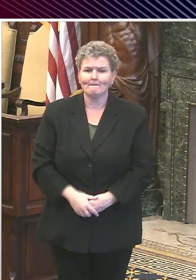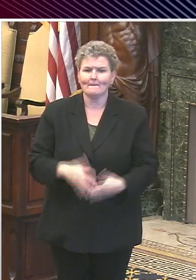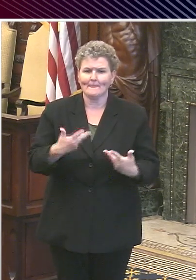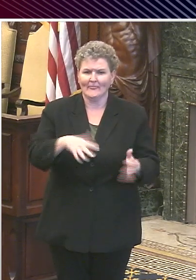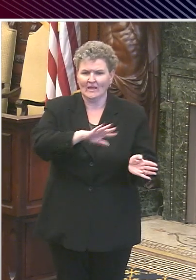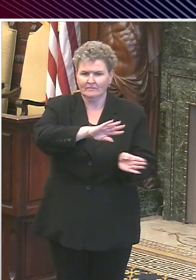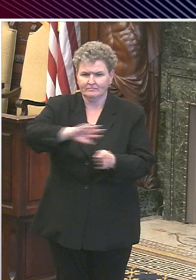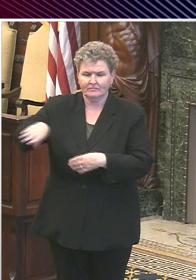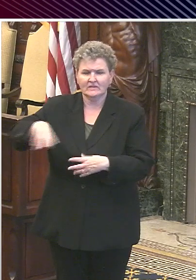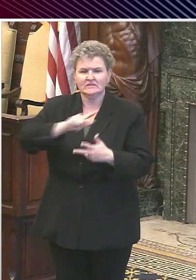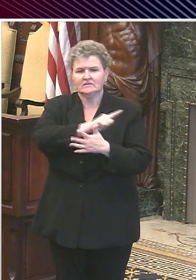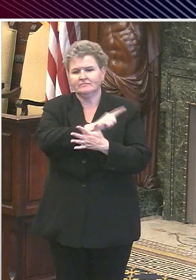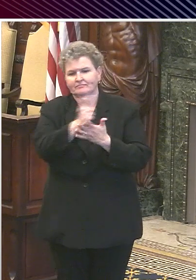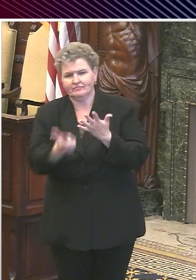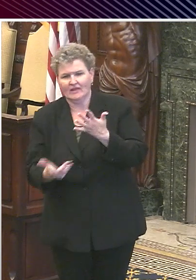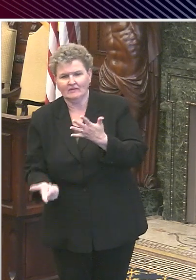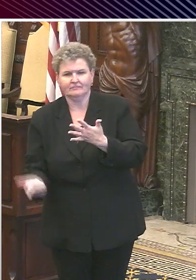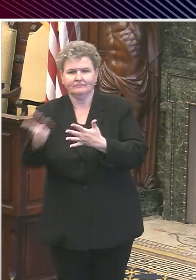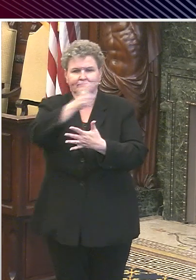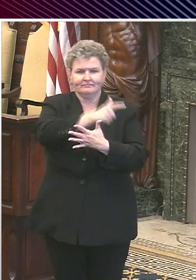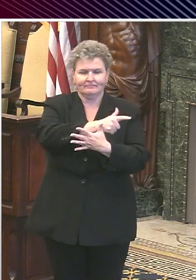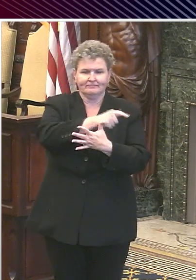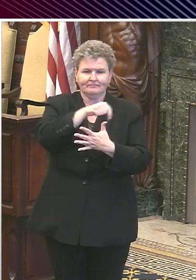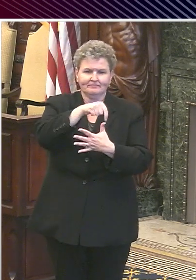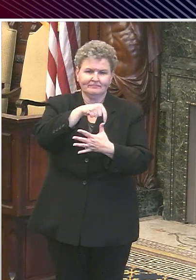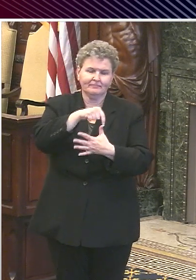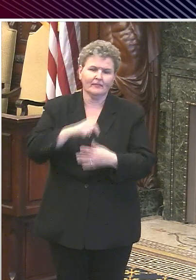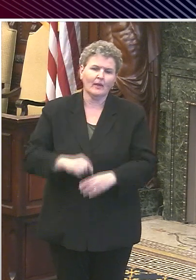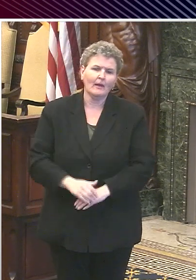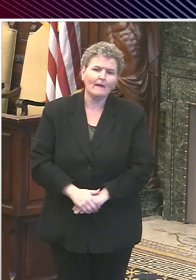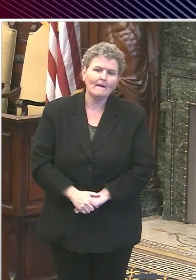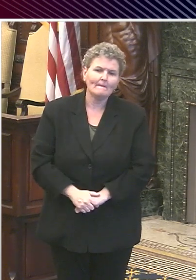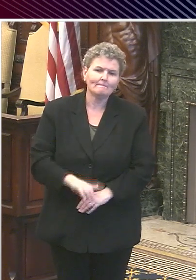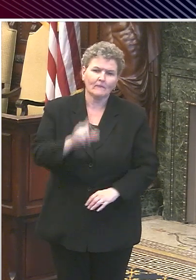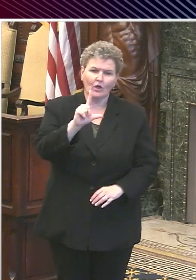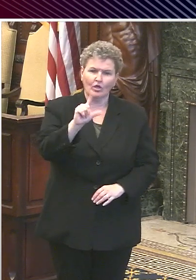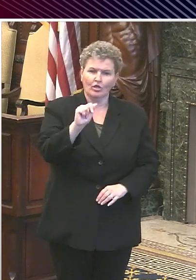second round. Let's go back to Lawrence McGlynn.